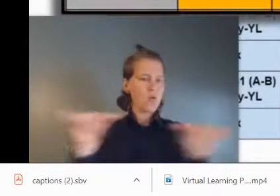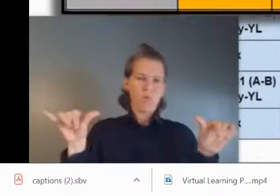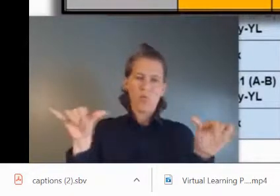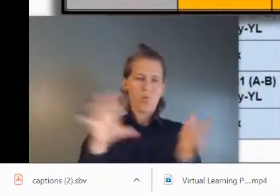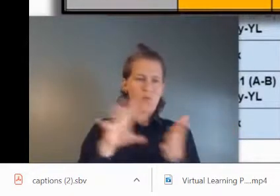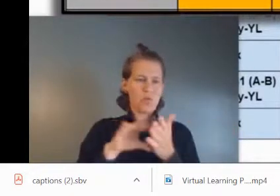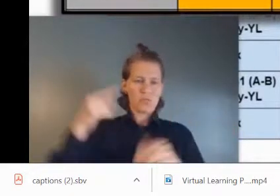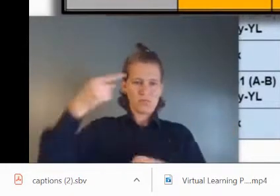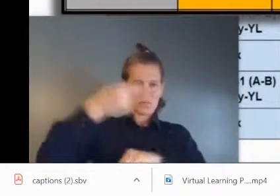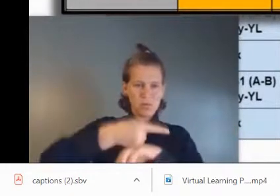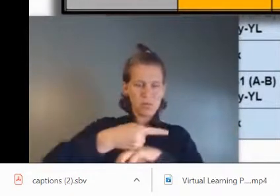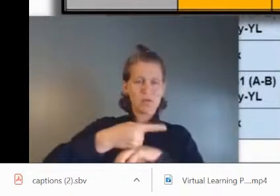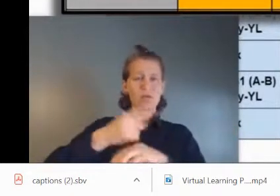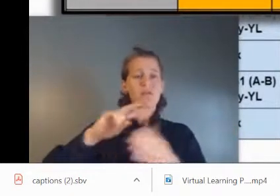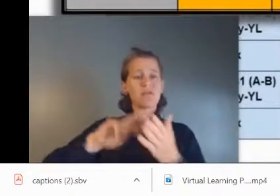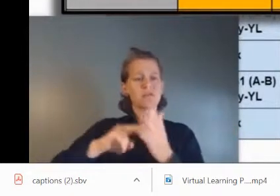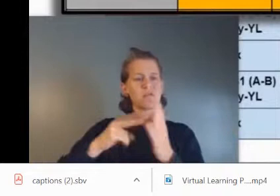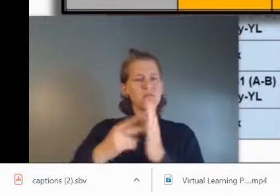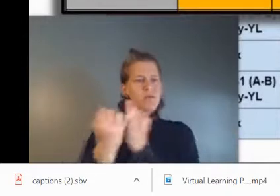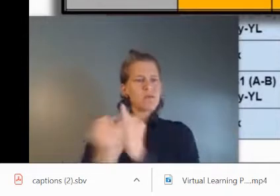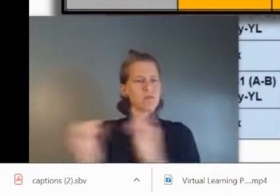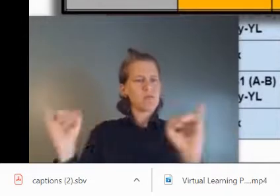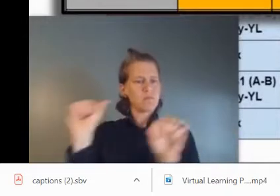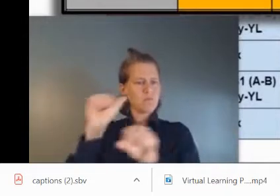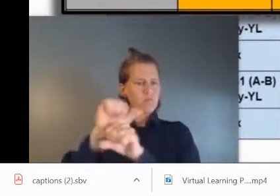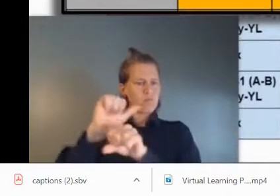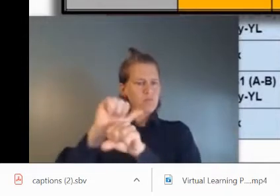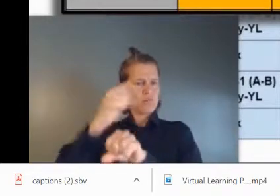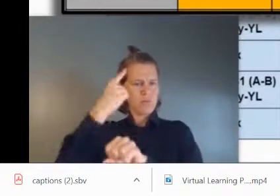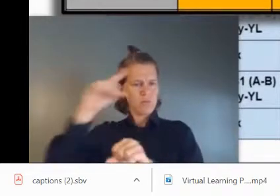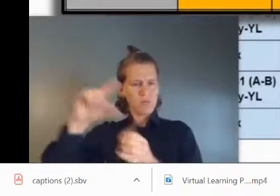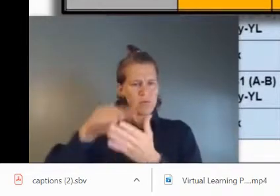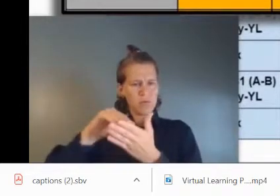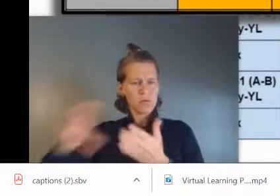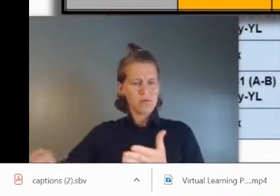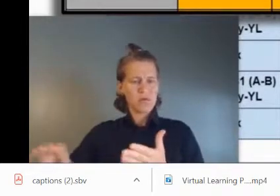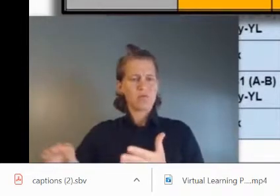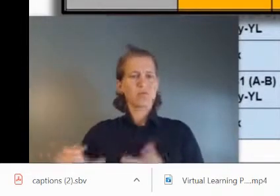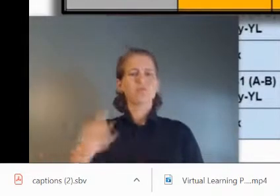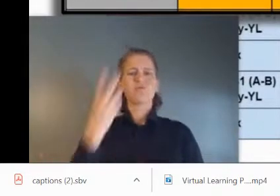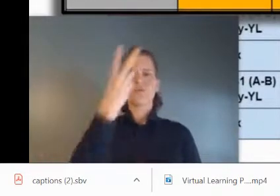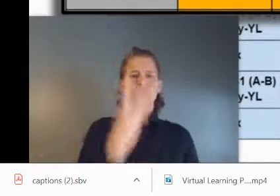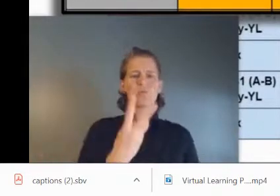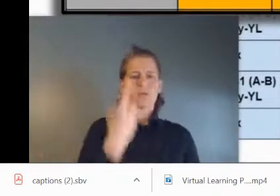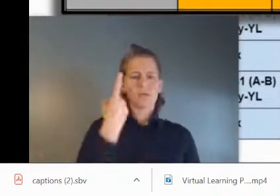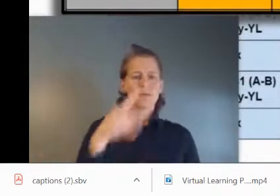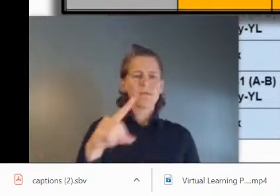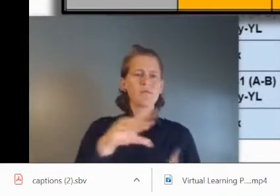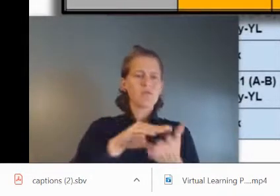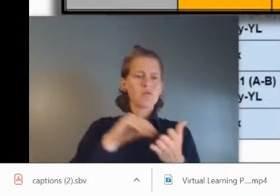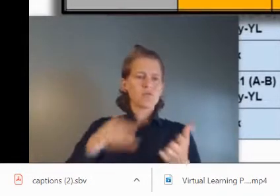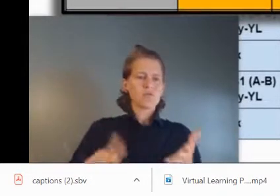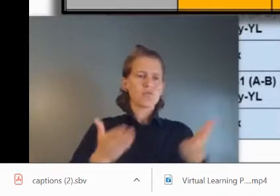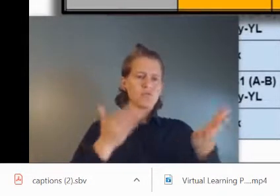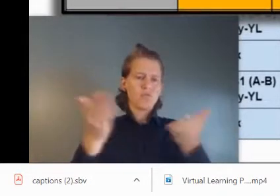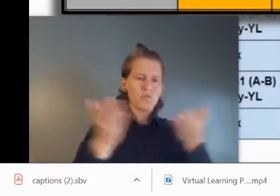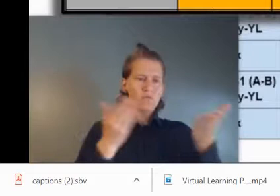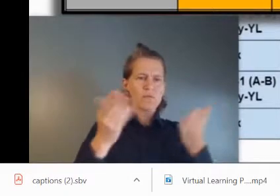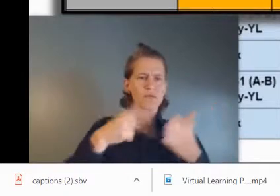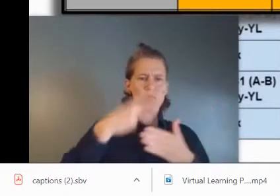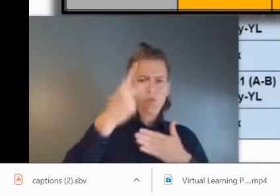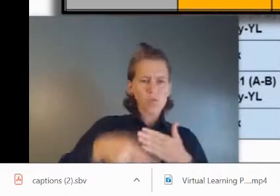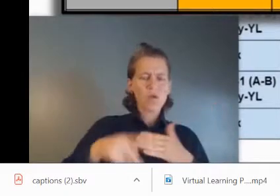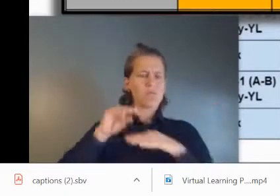time for students. Wellness Wednesday is also for student services programming so that